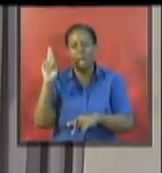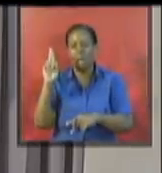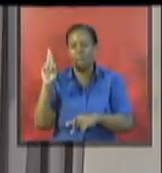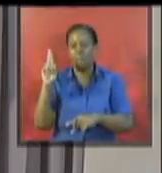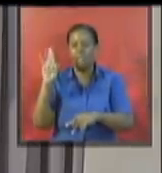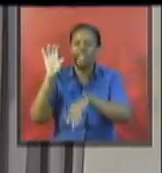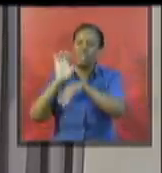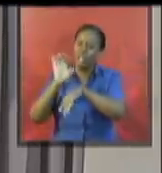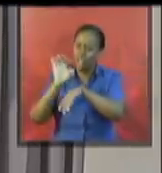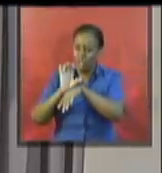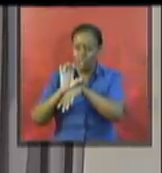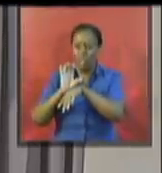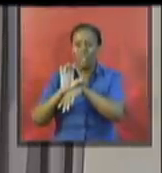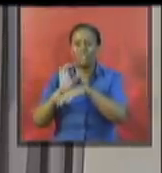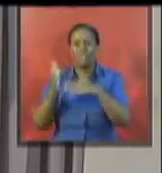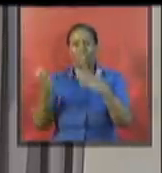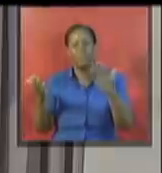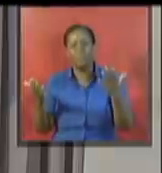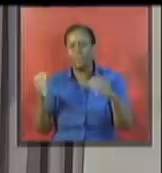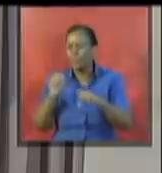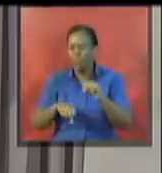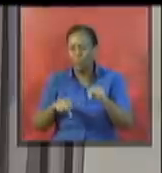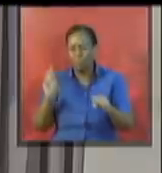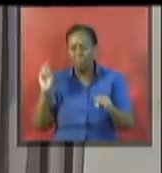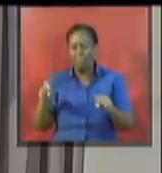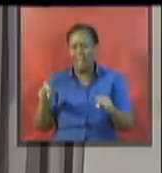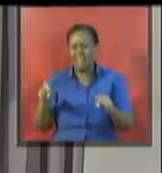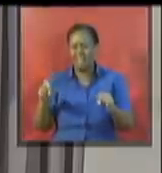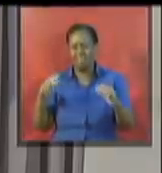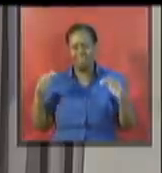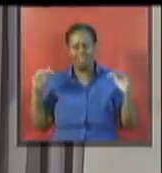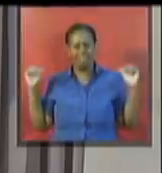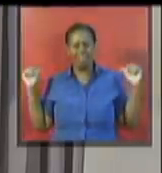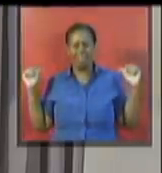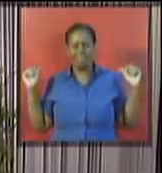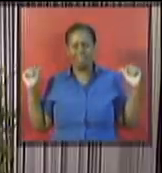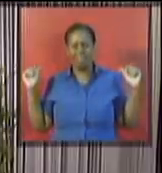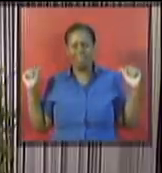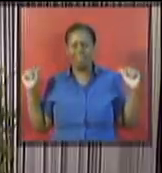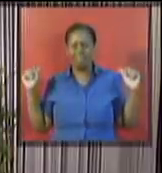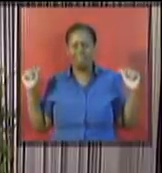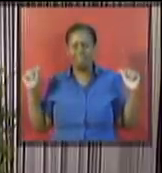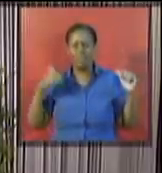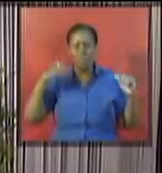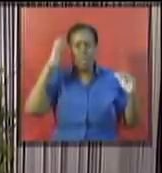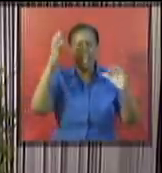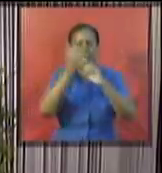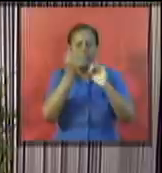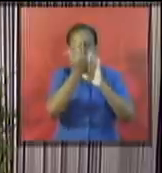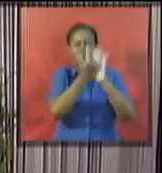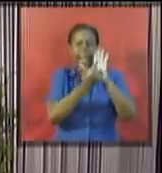proactive. So I will get that ranking and probably show it on Wednesday. Thank you very much for raising an excellent